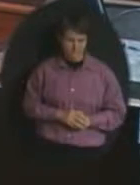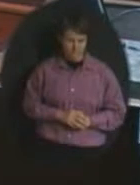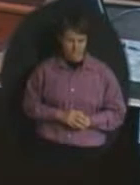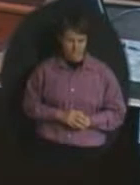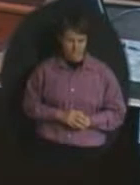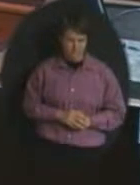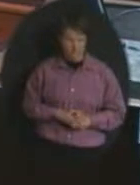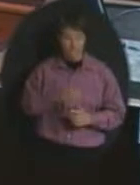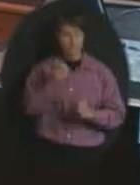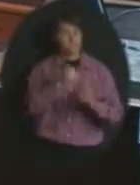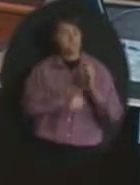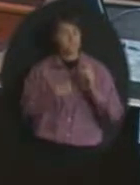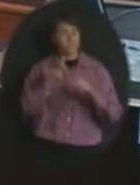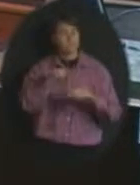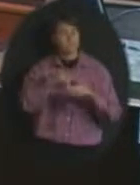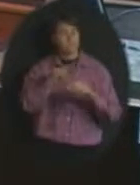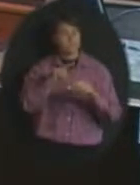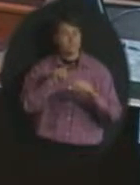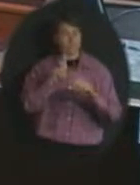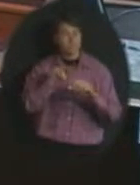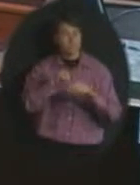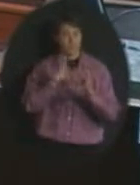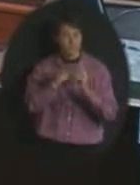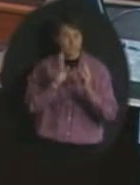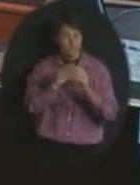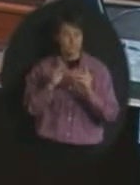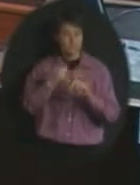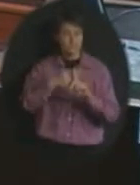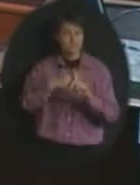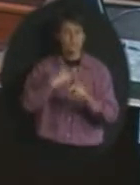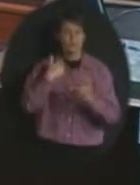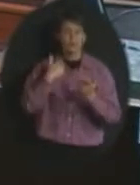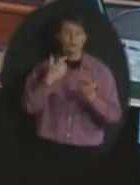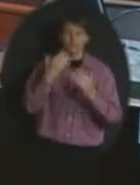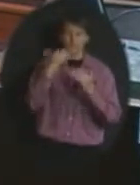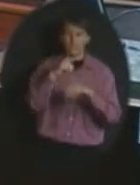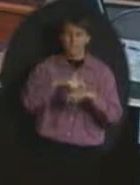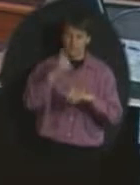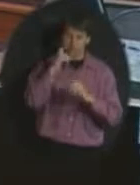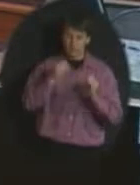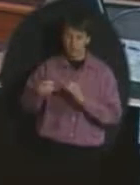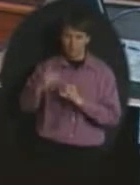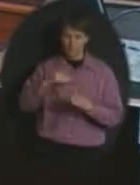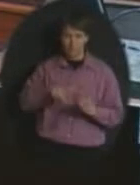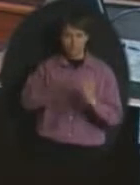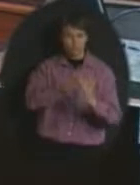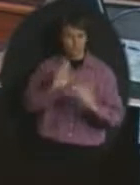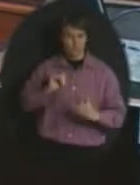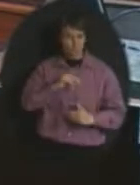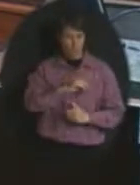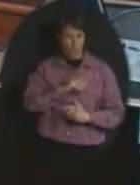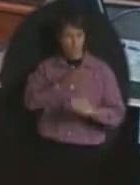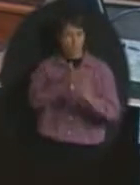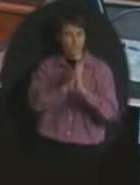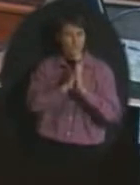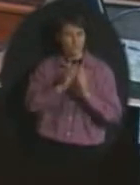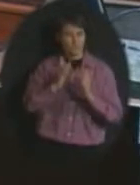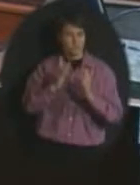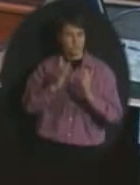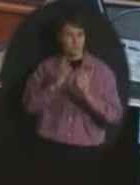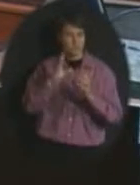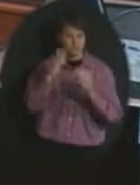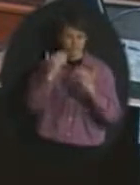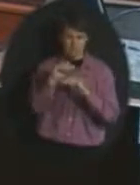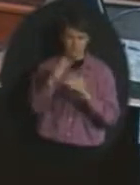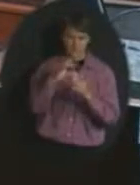At each regular meeting, the Board of Education reserves limited time for individuals wishing to address the board. We request that individual speakers limit their